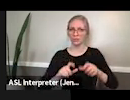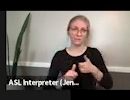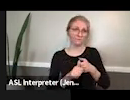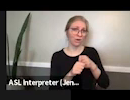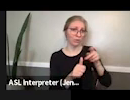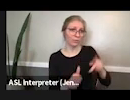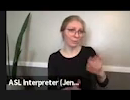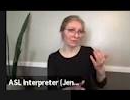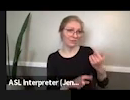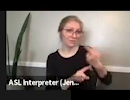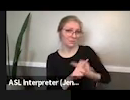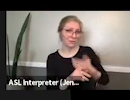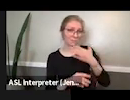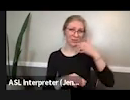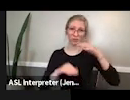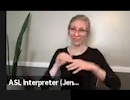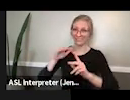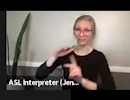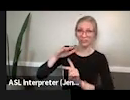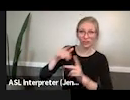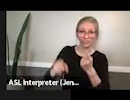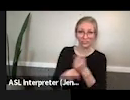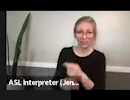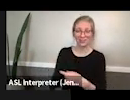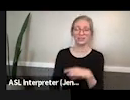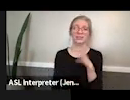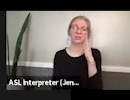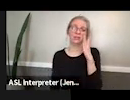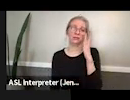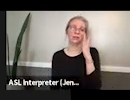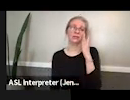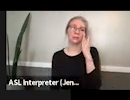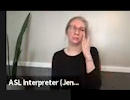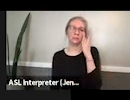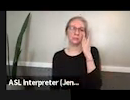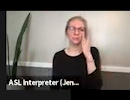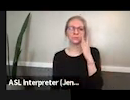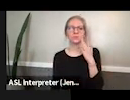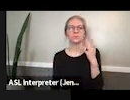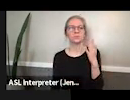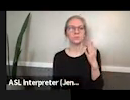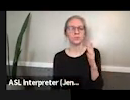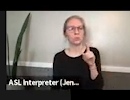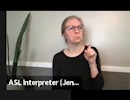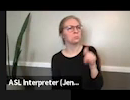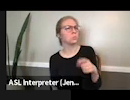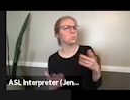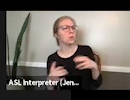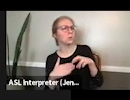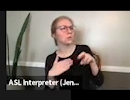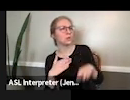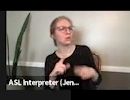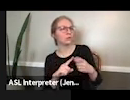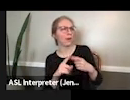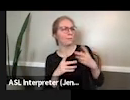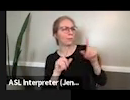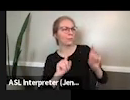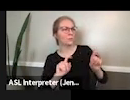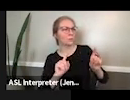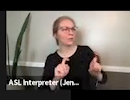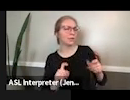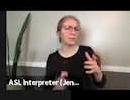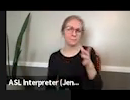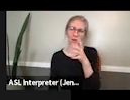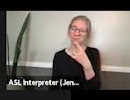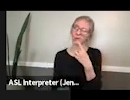up when he's in kindergarten, right? So you're gonna say, well, what were the results of his hearing screening? And if mom says, oh, he